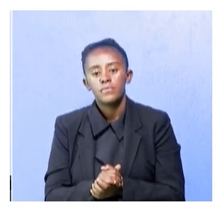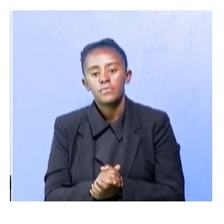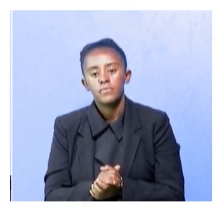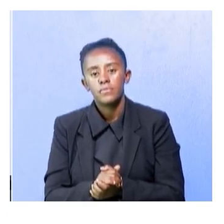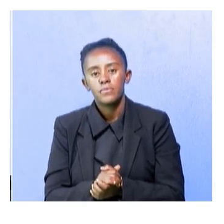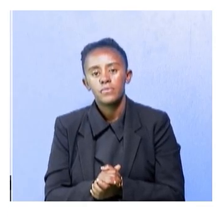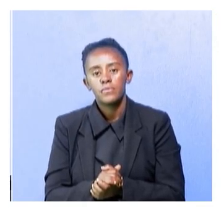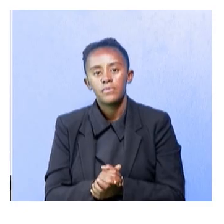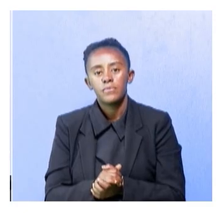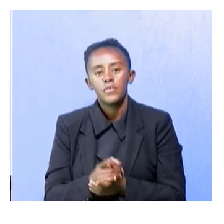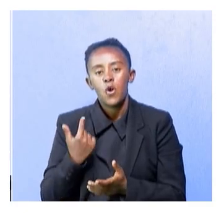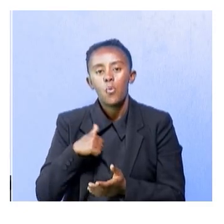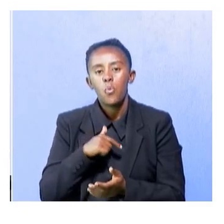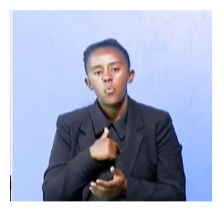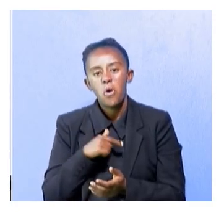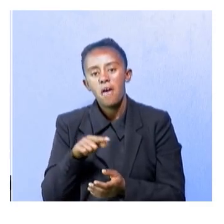volunteer